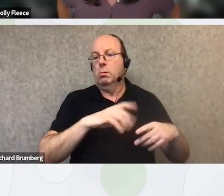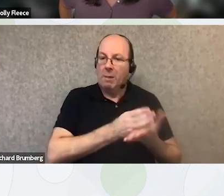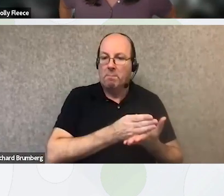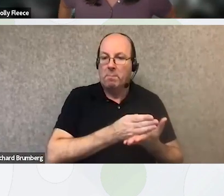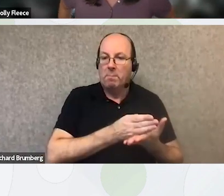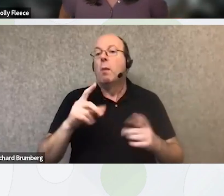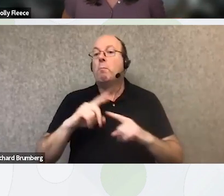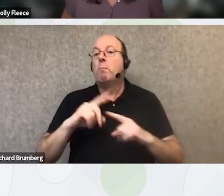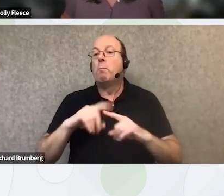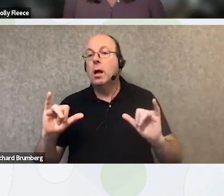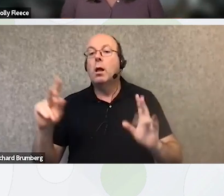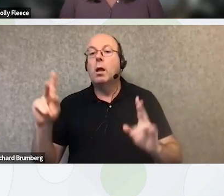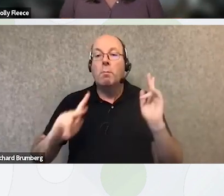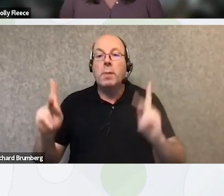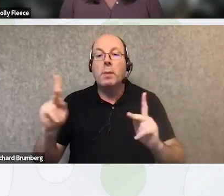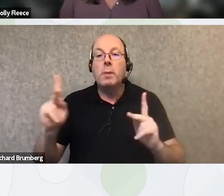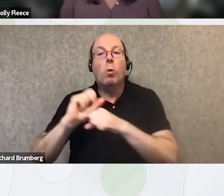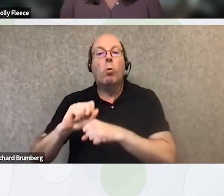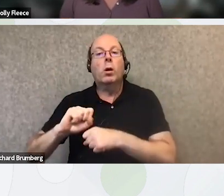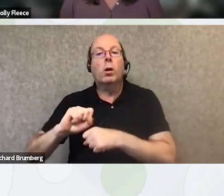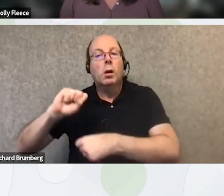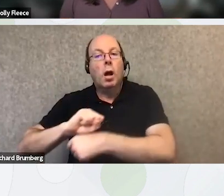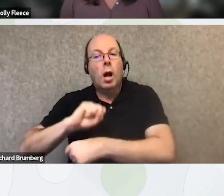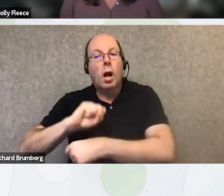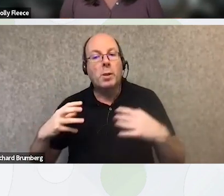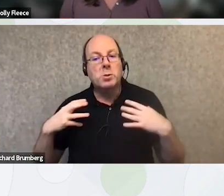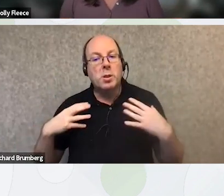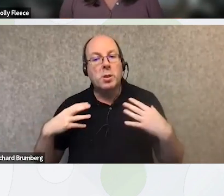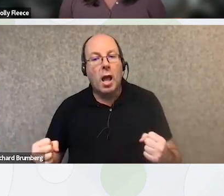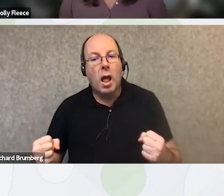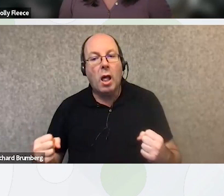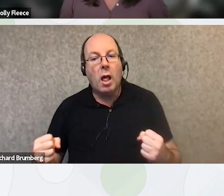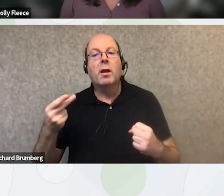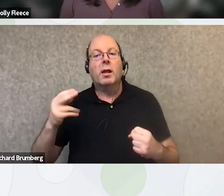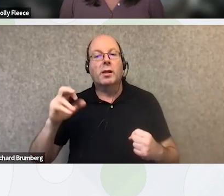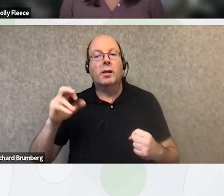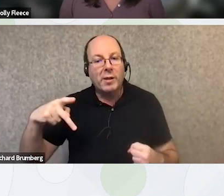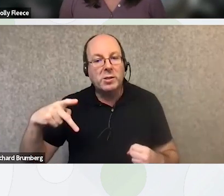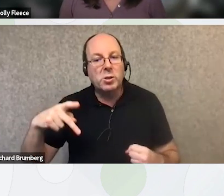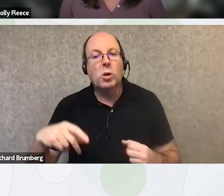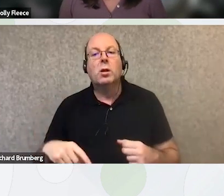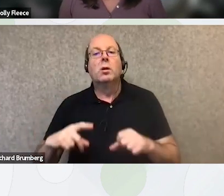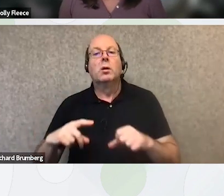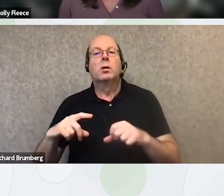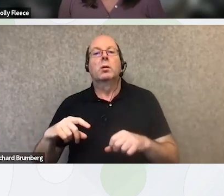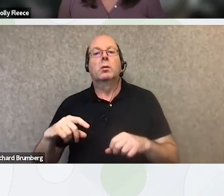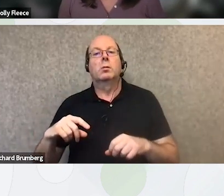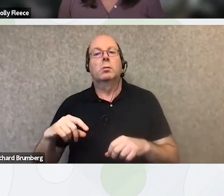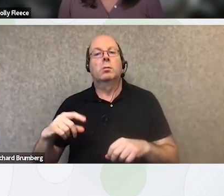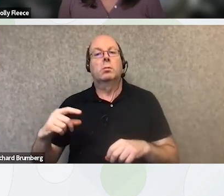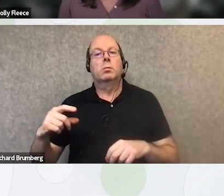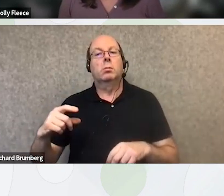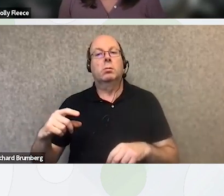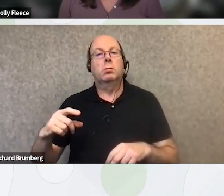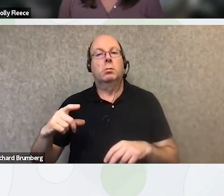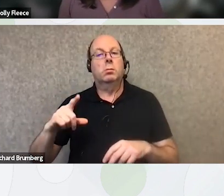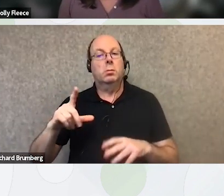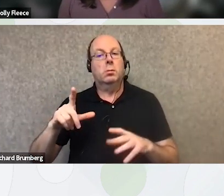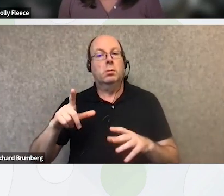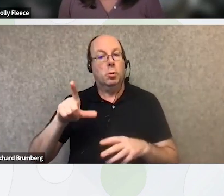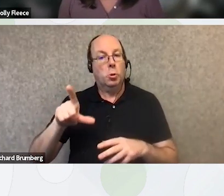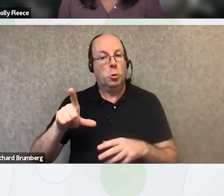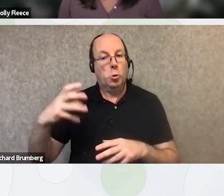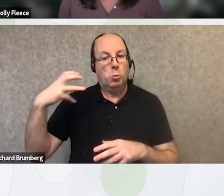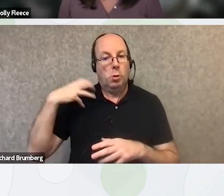employee health and occupational health to truly encourage and discuss with their employees how